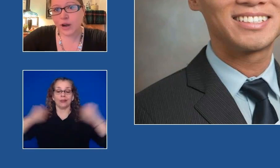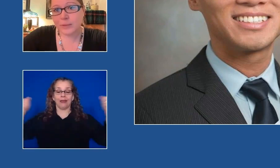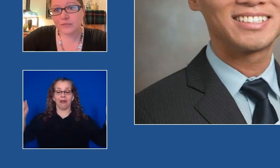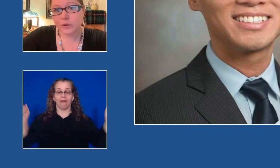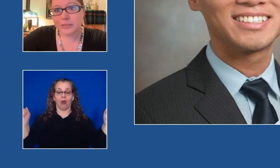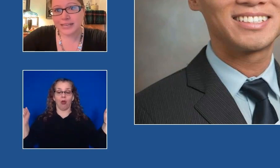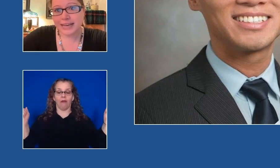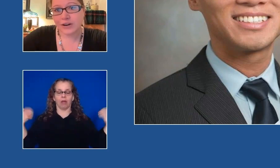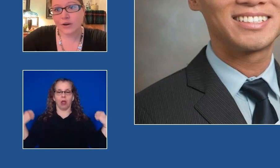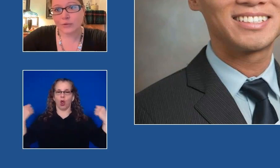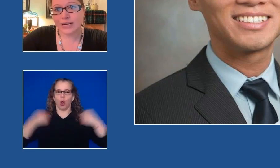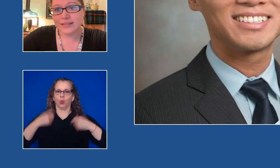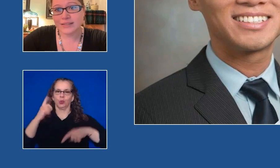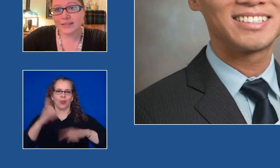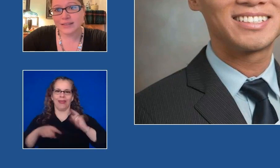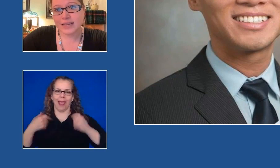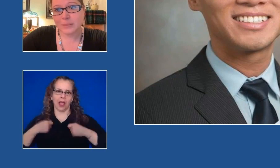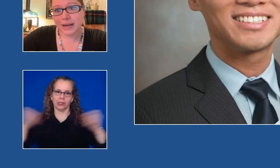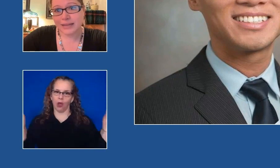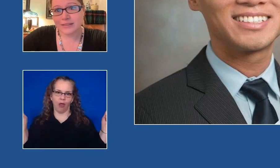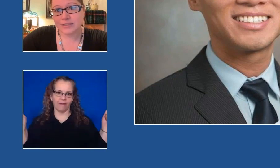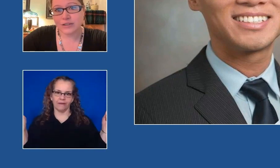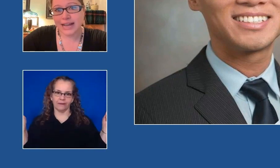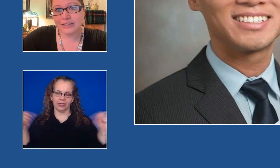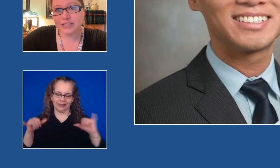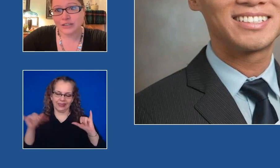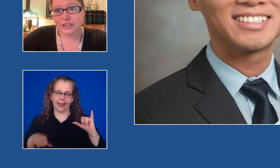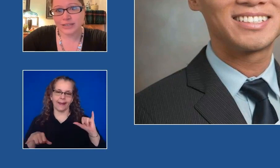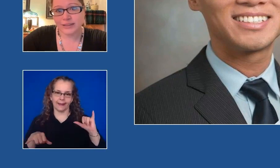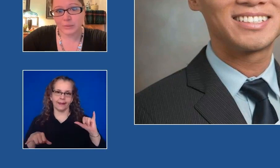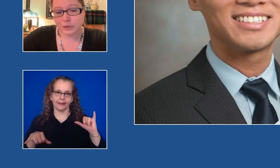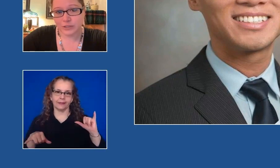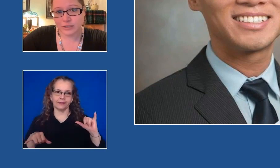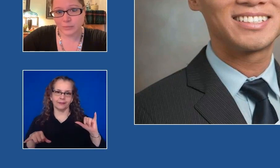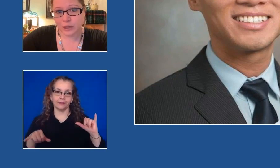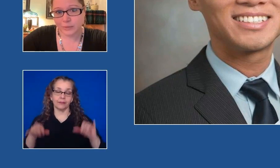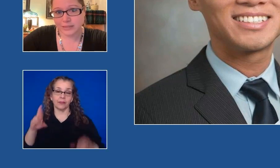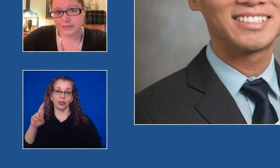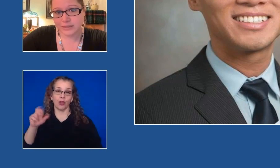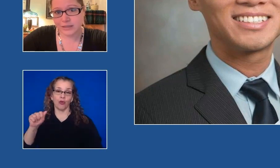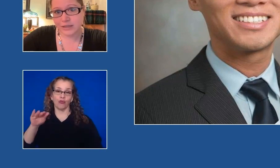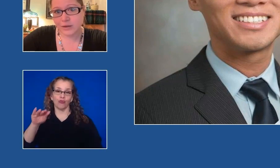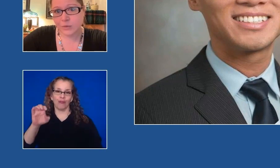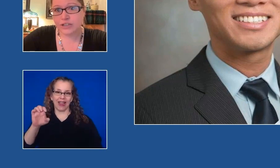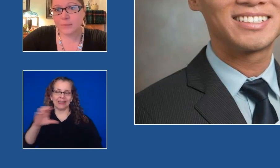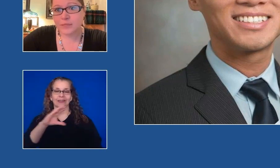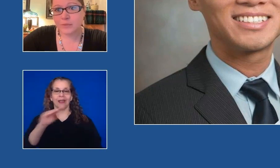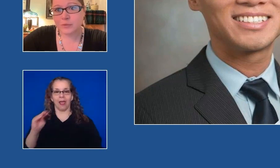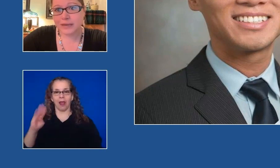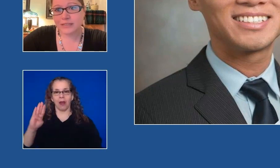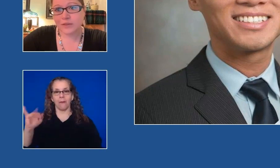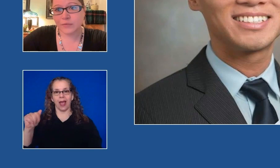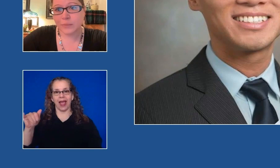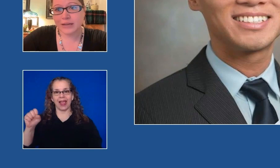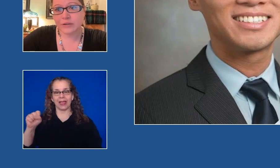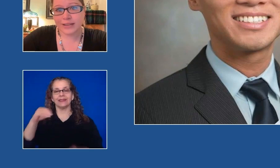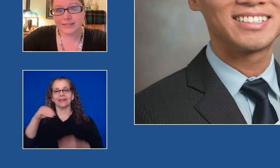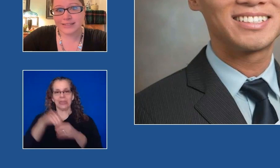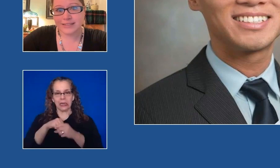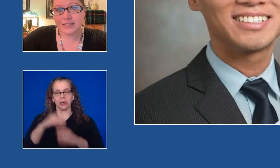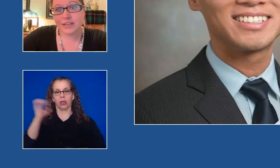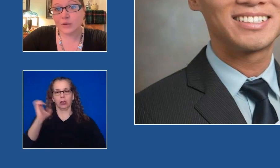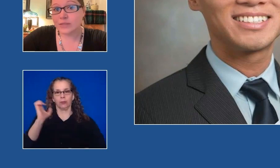Role of Trauma-Informed Care on Race and Bias During Agitation in the Emergency Department," which adopts the perspective of a